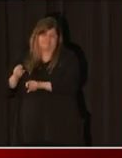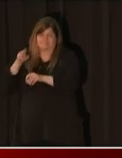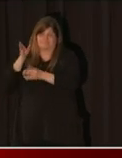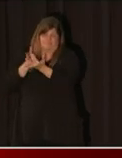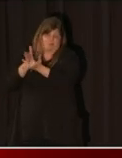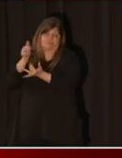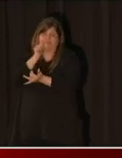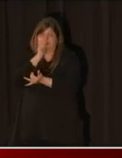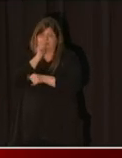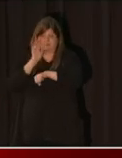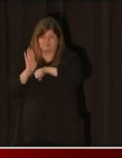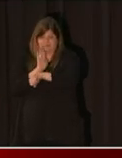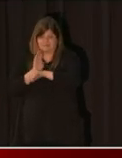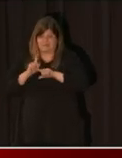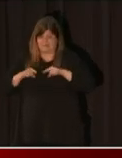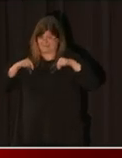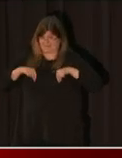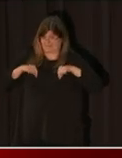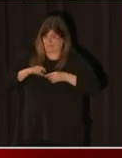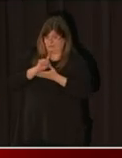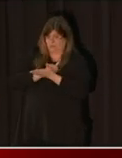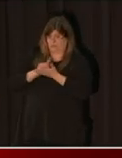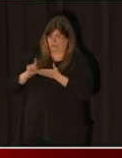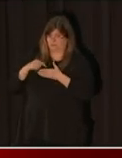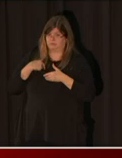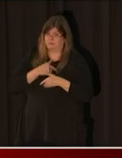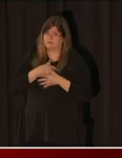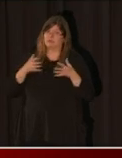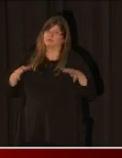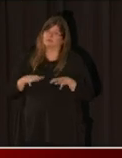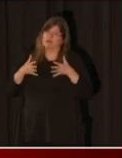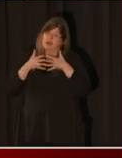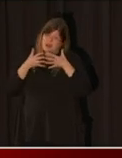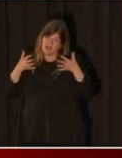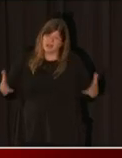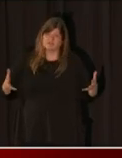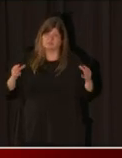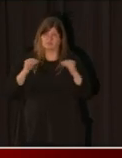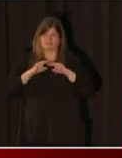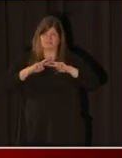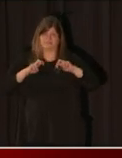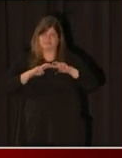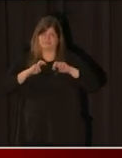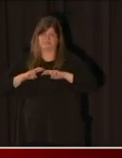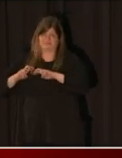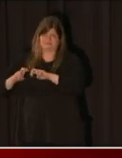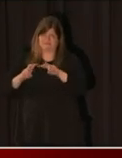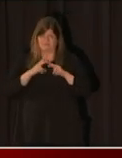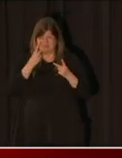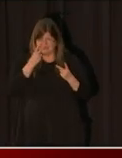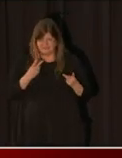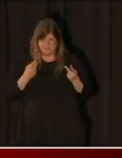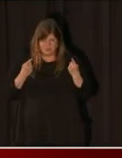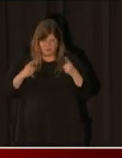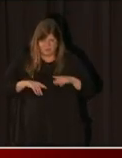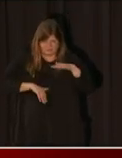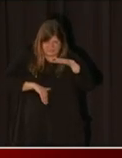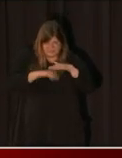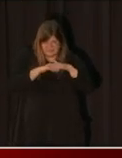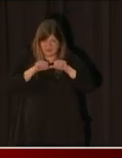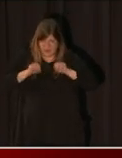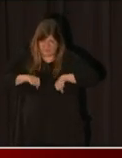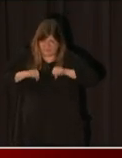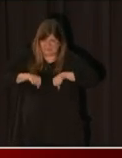course of this week, we'll be doing a lot of assessments of what that capacity is to be able to better quantify that across